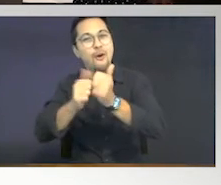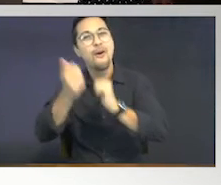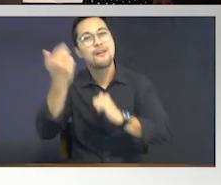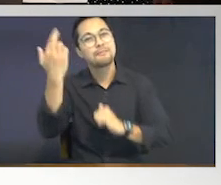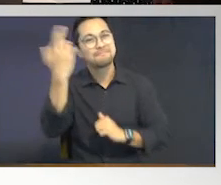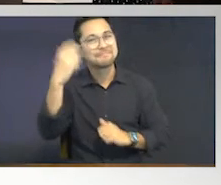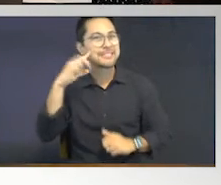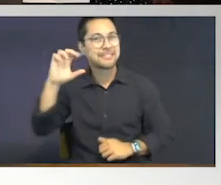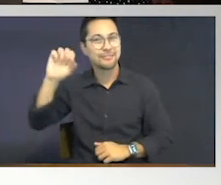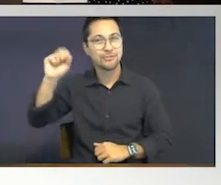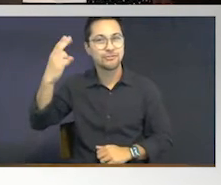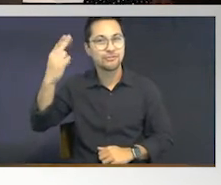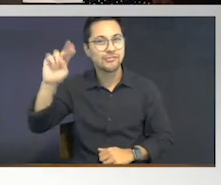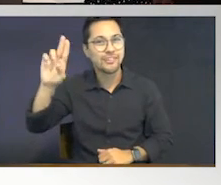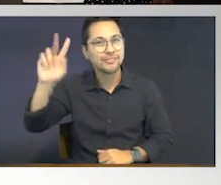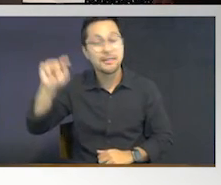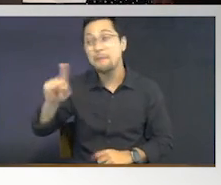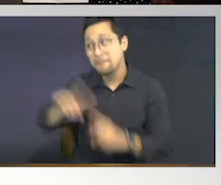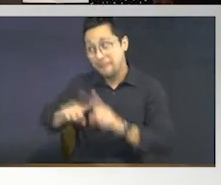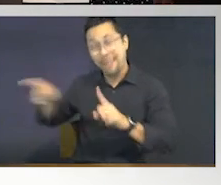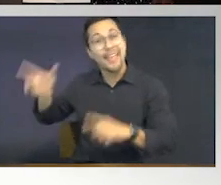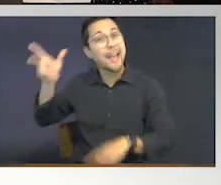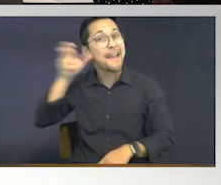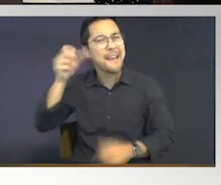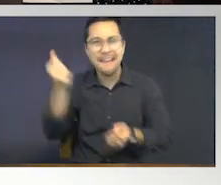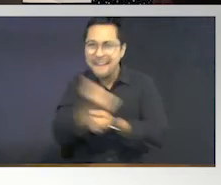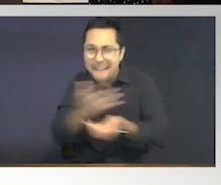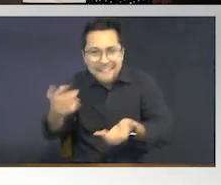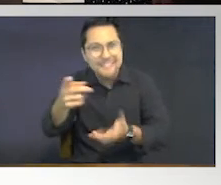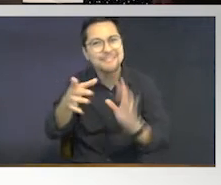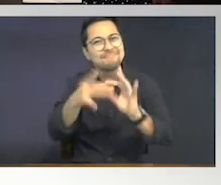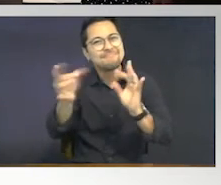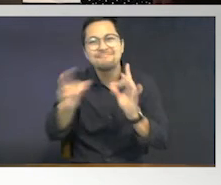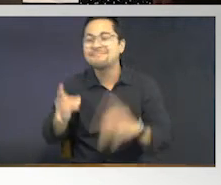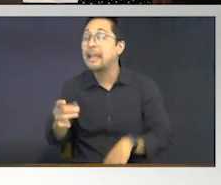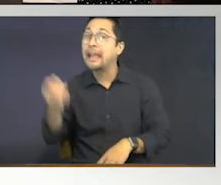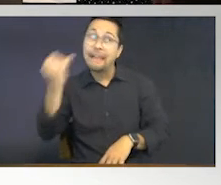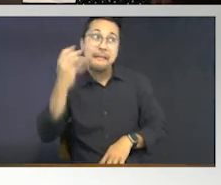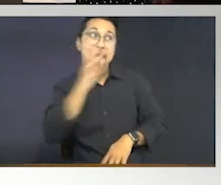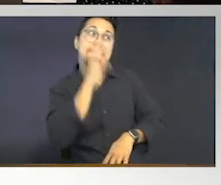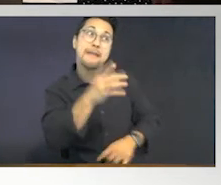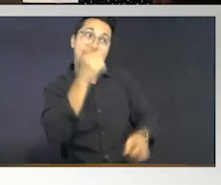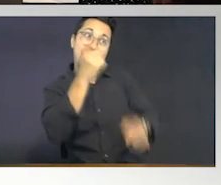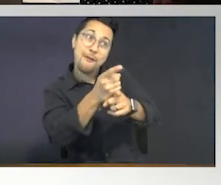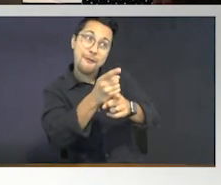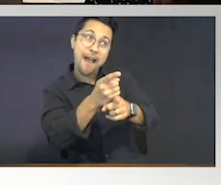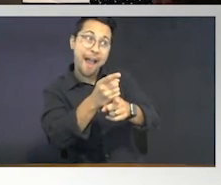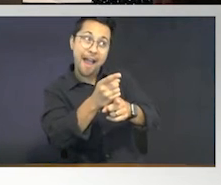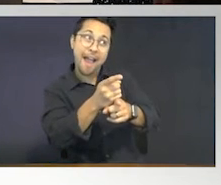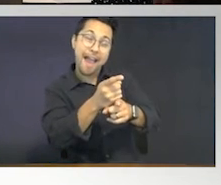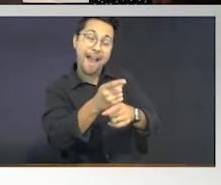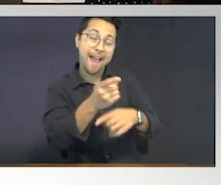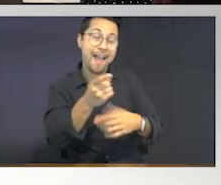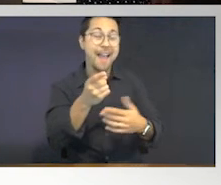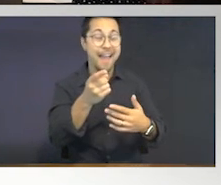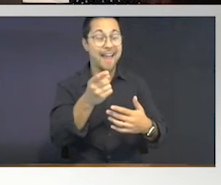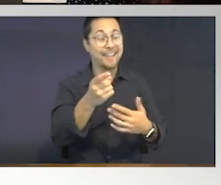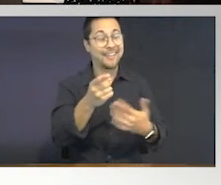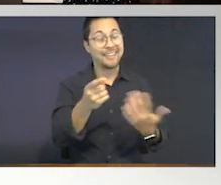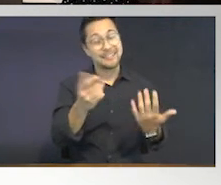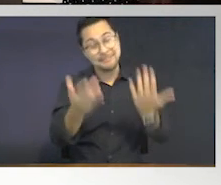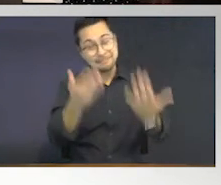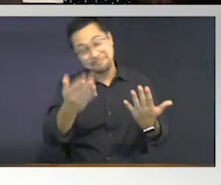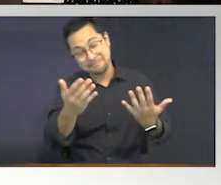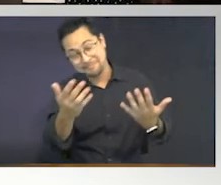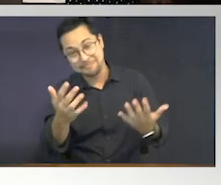So, yeah, they hear everything you say, whether they say it right or not when it comes back out. So, but he